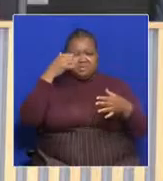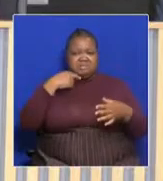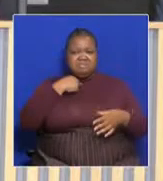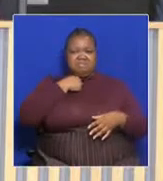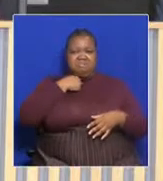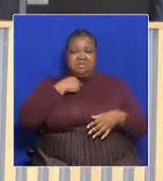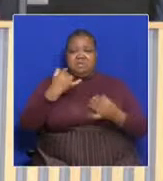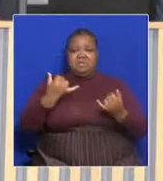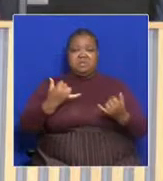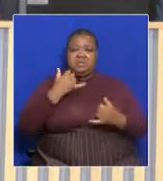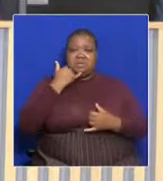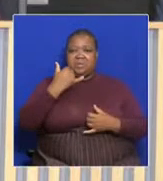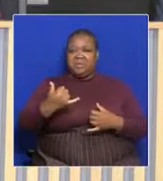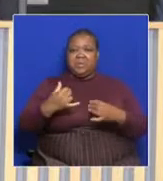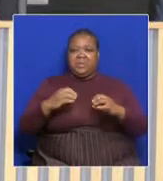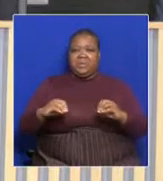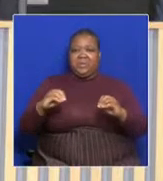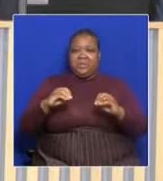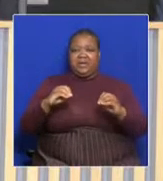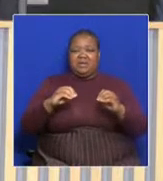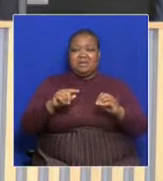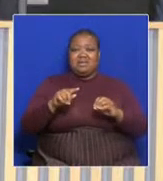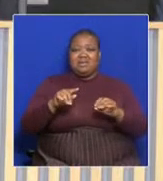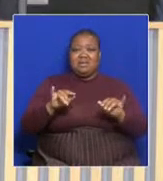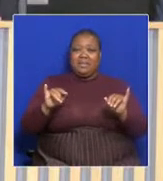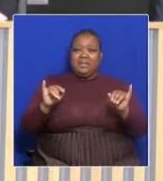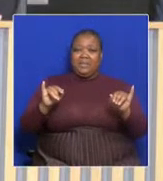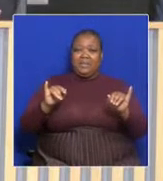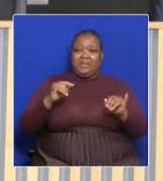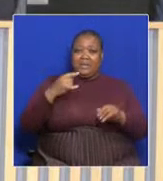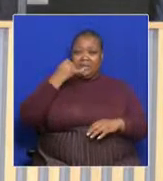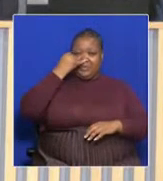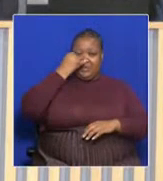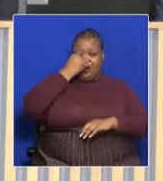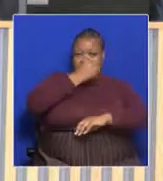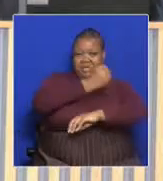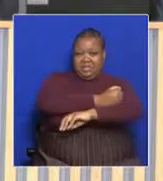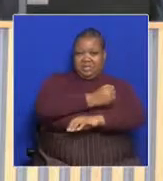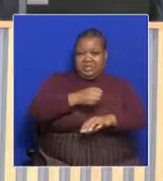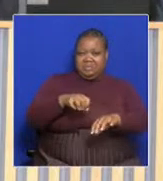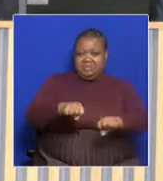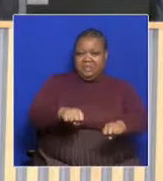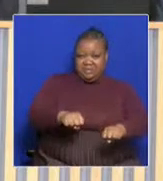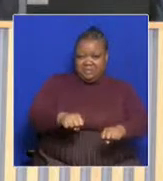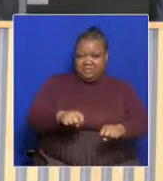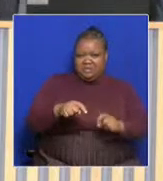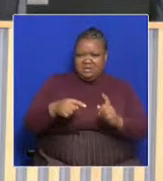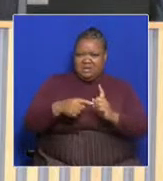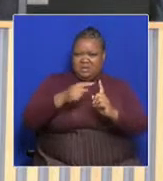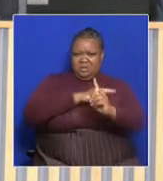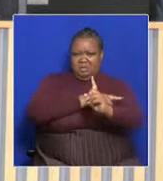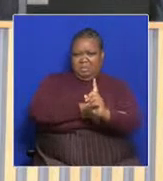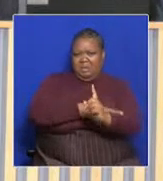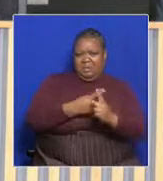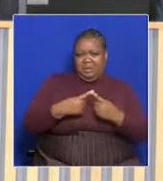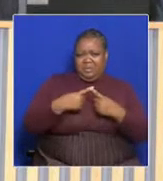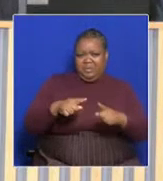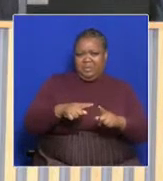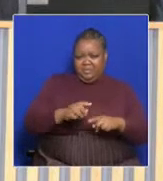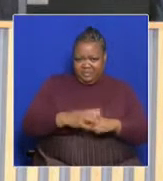a major seizure of drugs. You simply do not have that power. If the prescripts